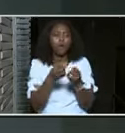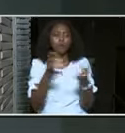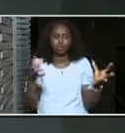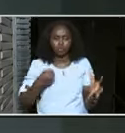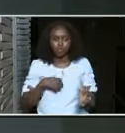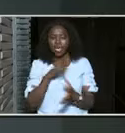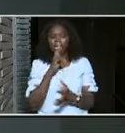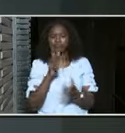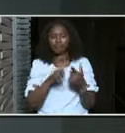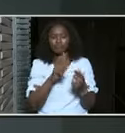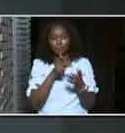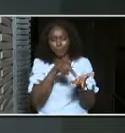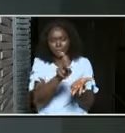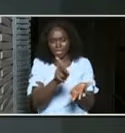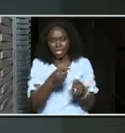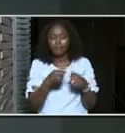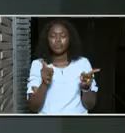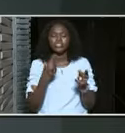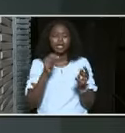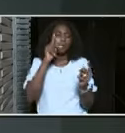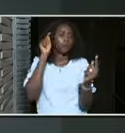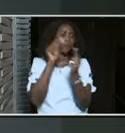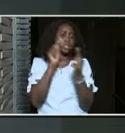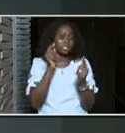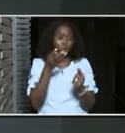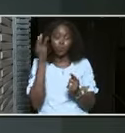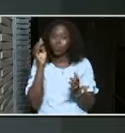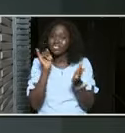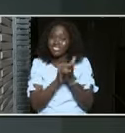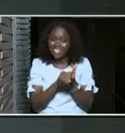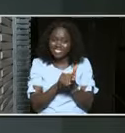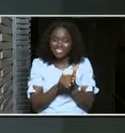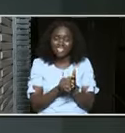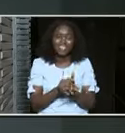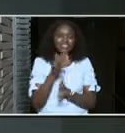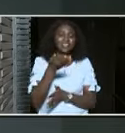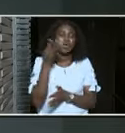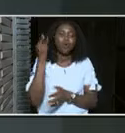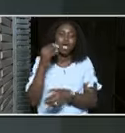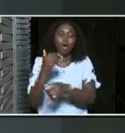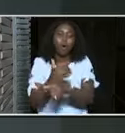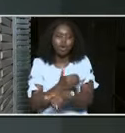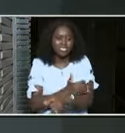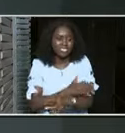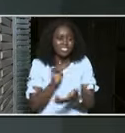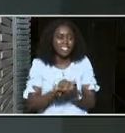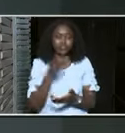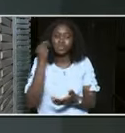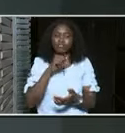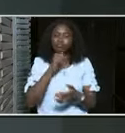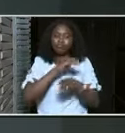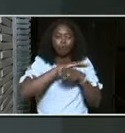pay. But the point was that there were courses that were not